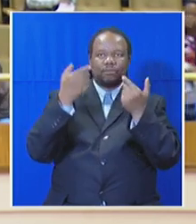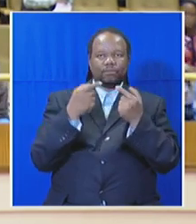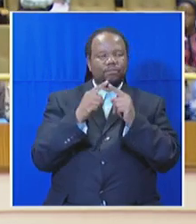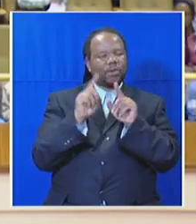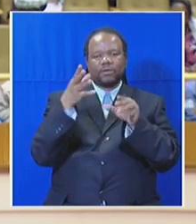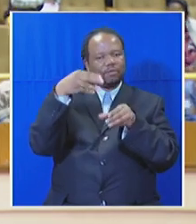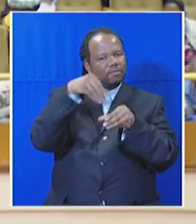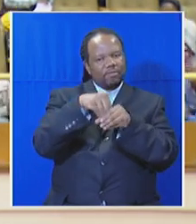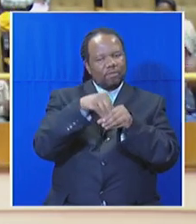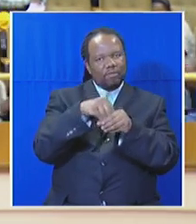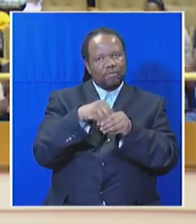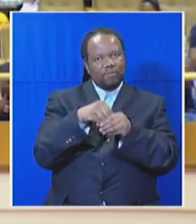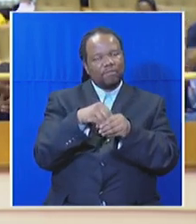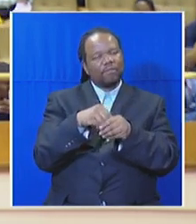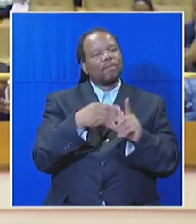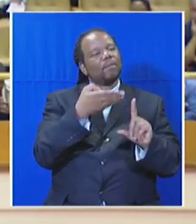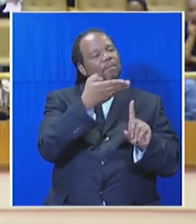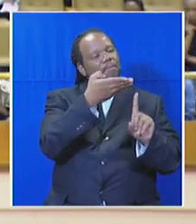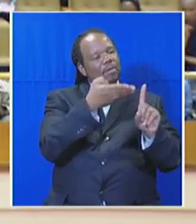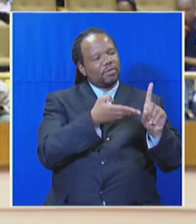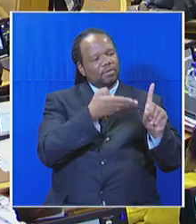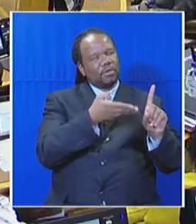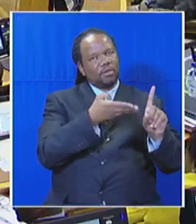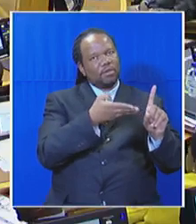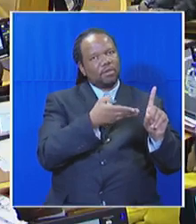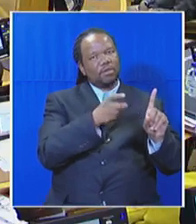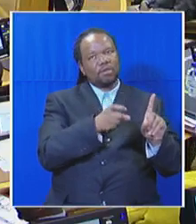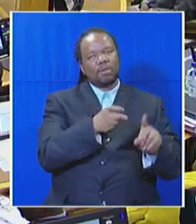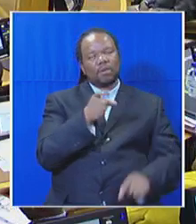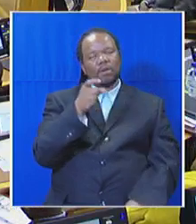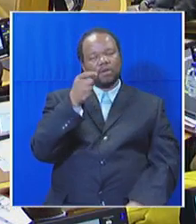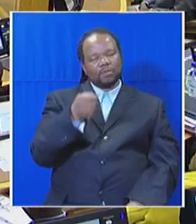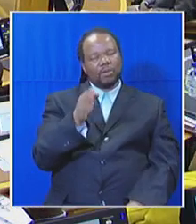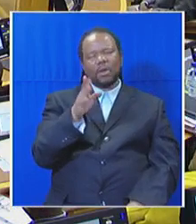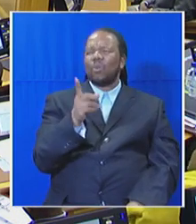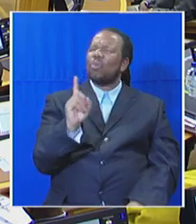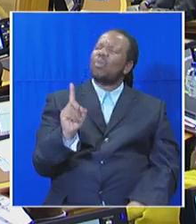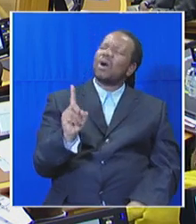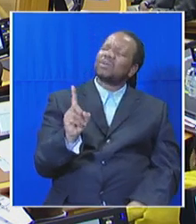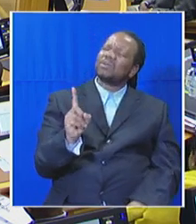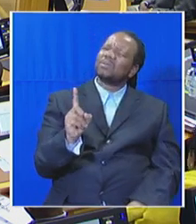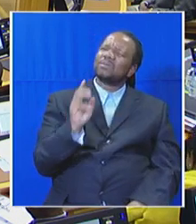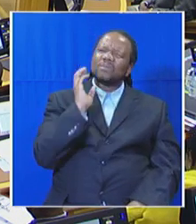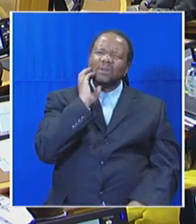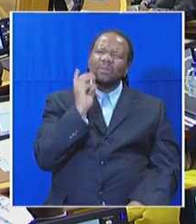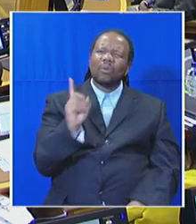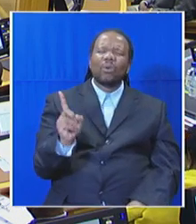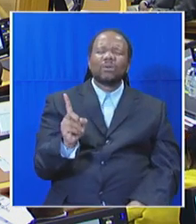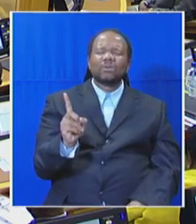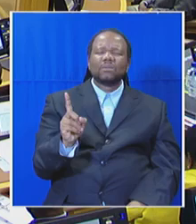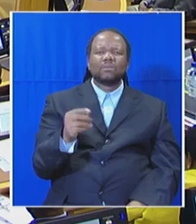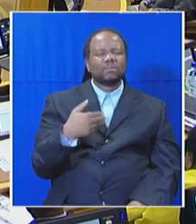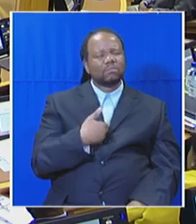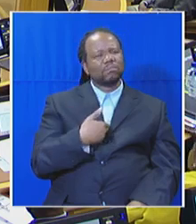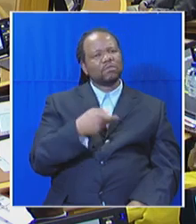The Honorable President, Honorable Speaker. what now, Honorable Malema? No, with due respect, Honorable Speaker.